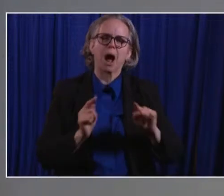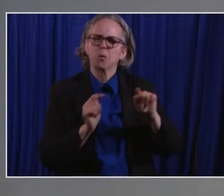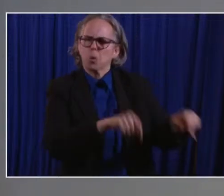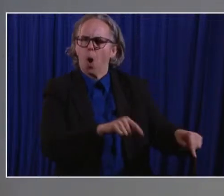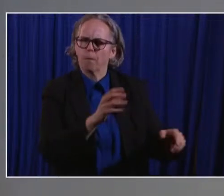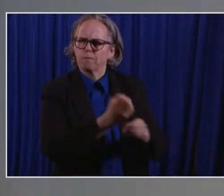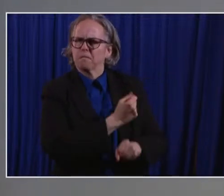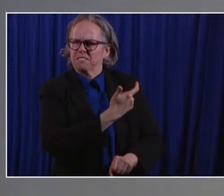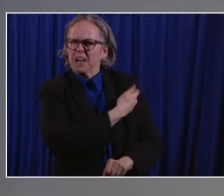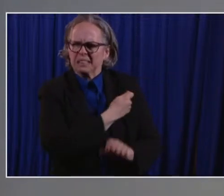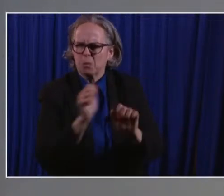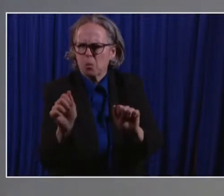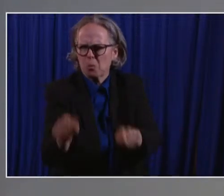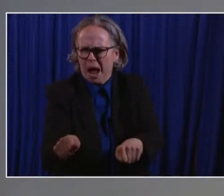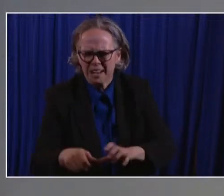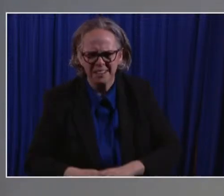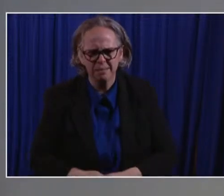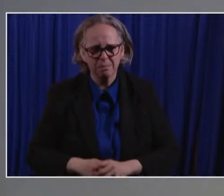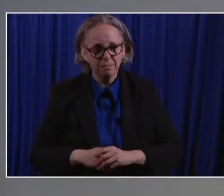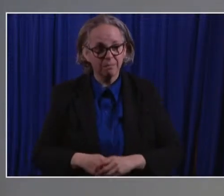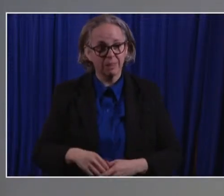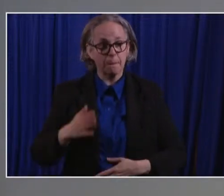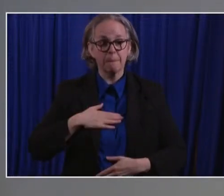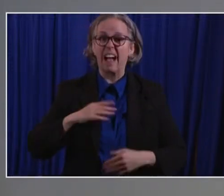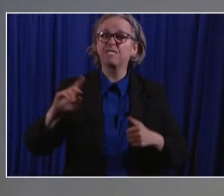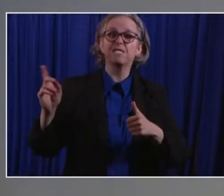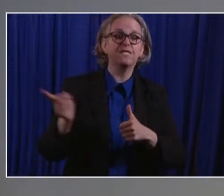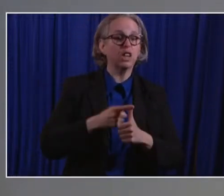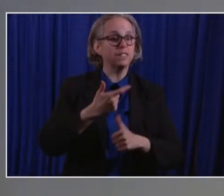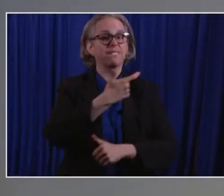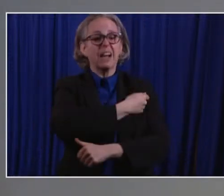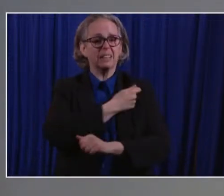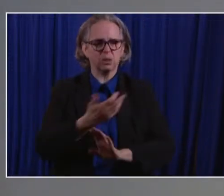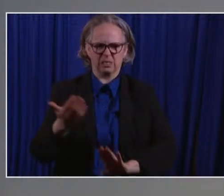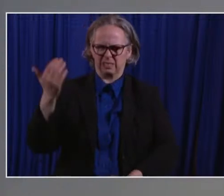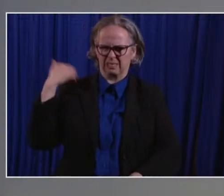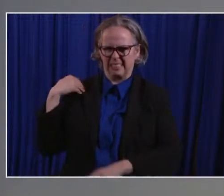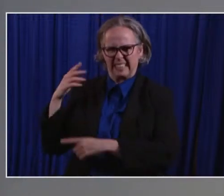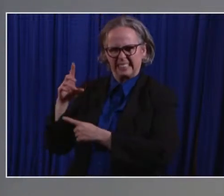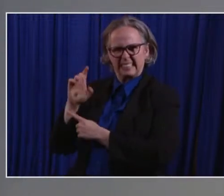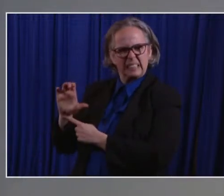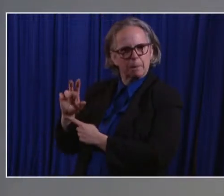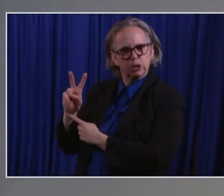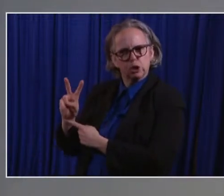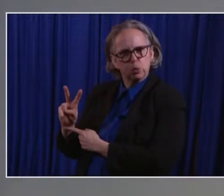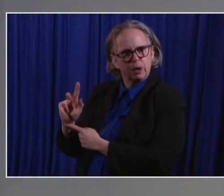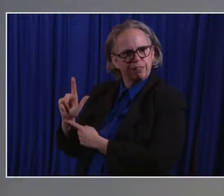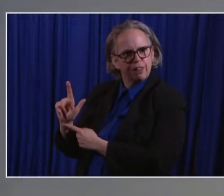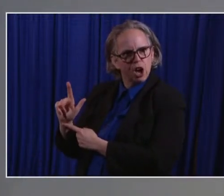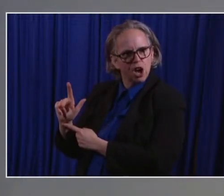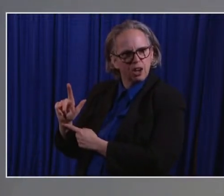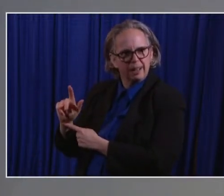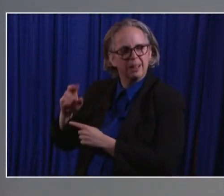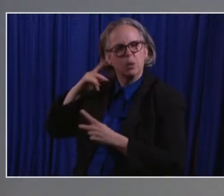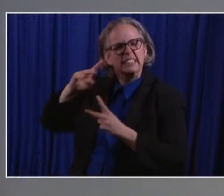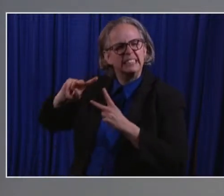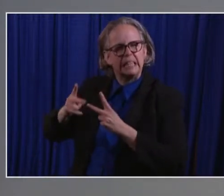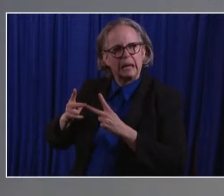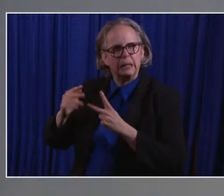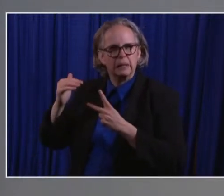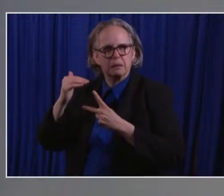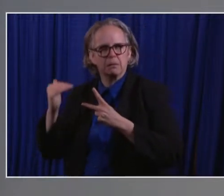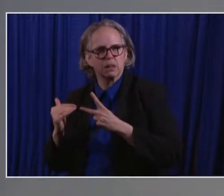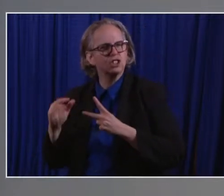first vaccination on December 23rd and my second one in January. At the time of